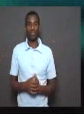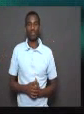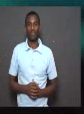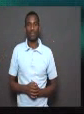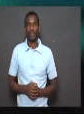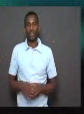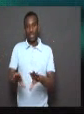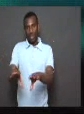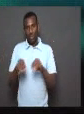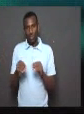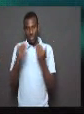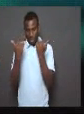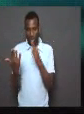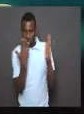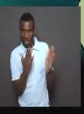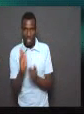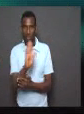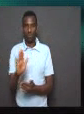Students, let's get ready.